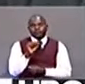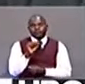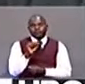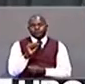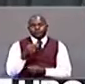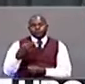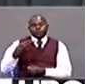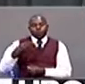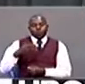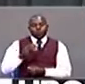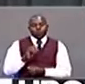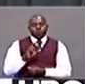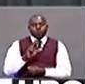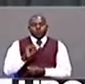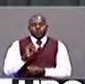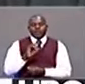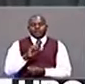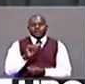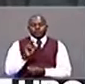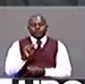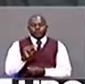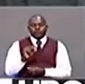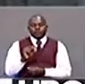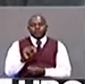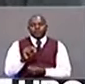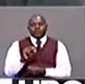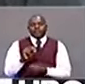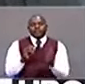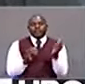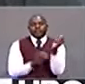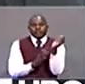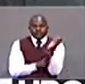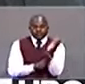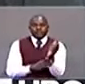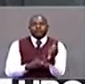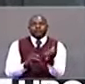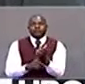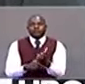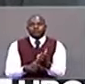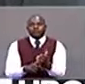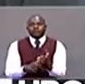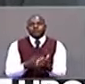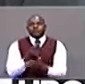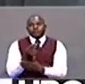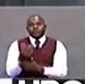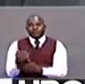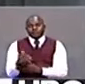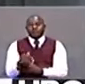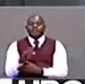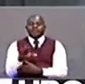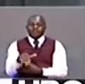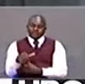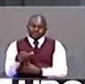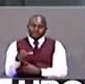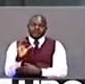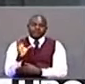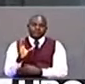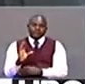Horizon Energy acquired 56% interest in Kisita Mining Company, and